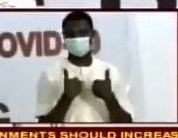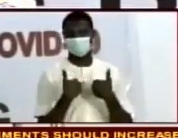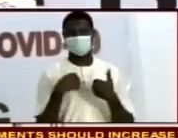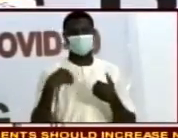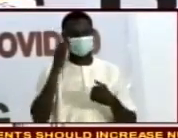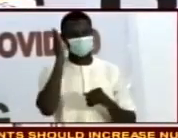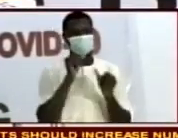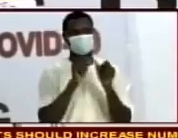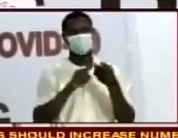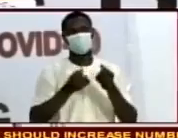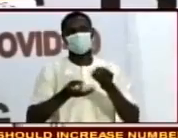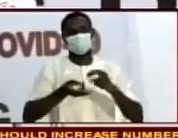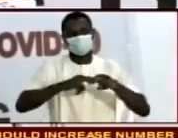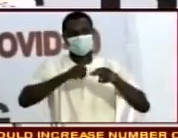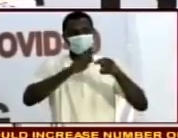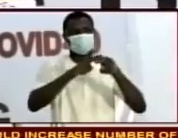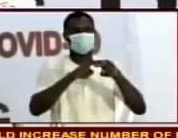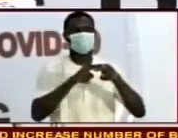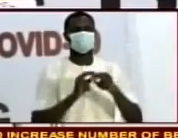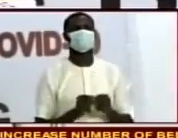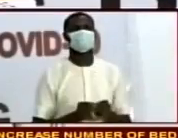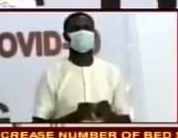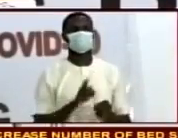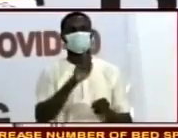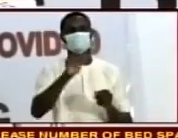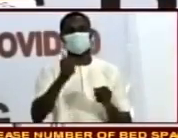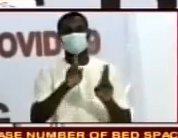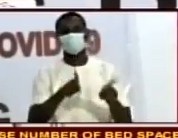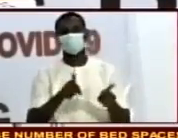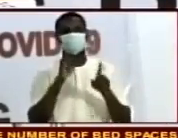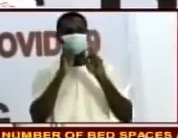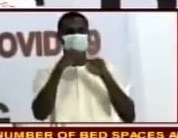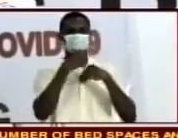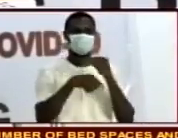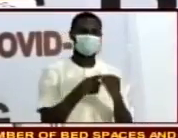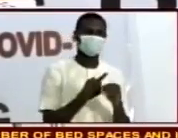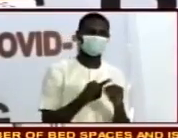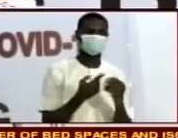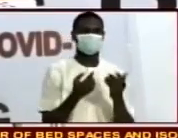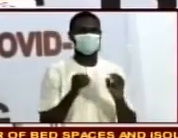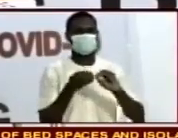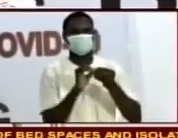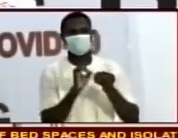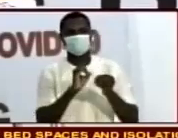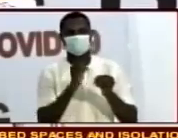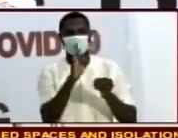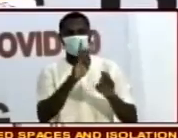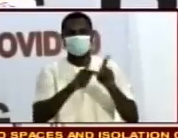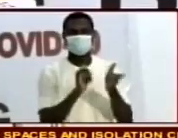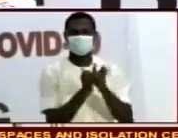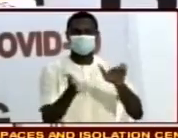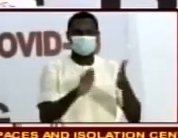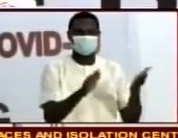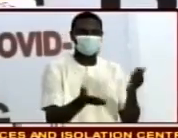And then somebody has a question about the increasing fatalities also. Well, if you notice that the large number